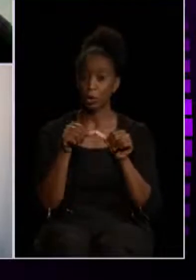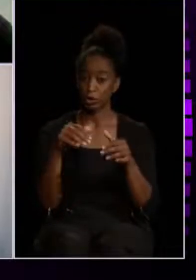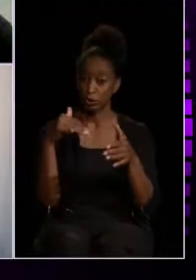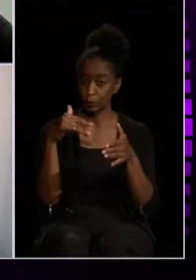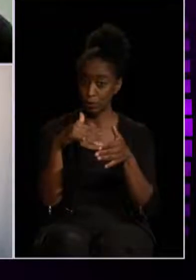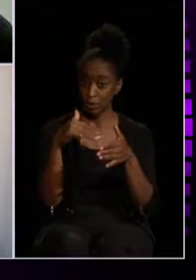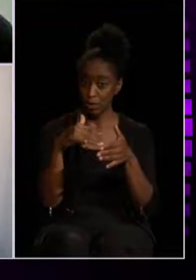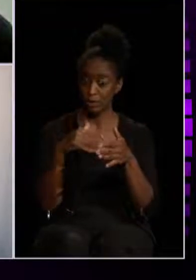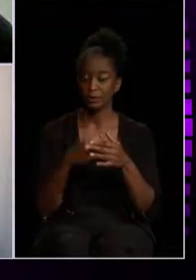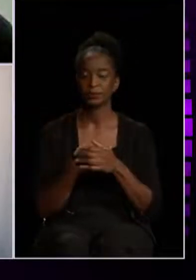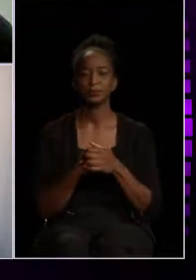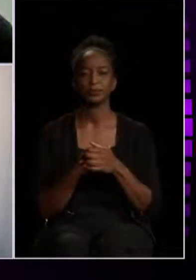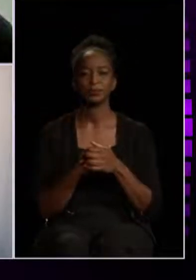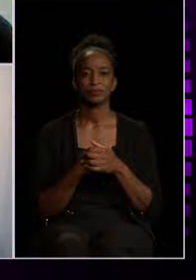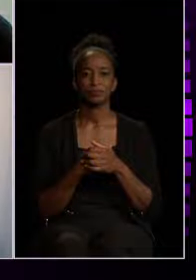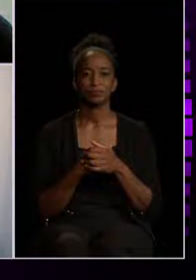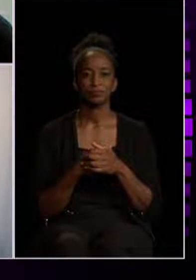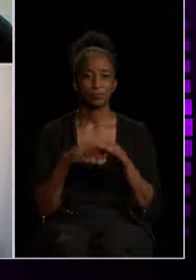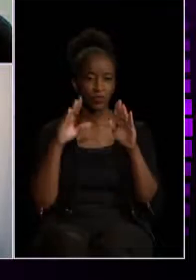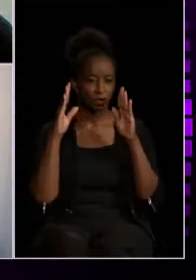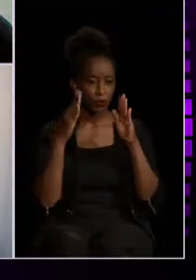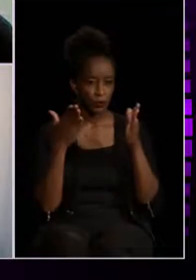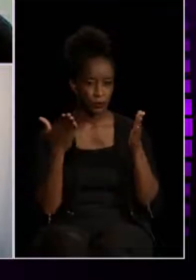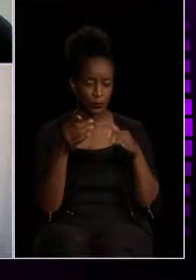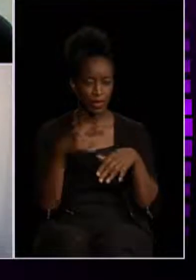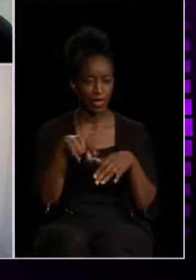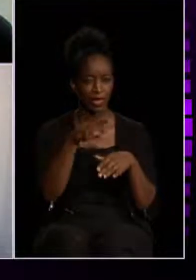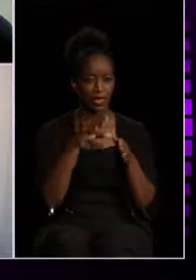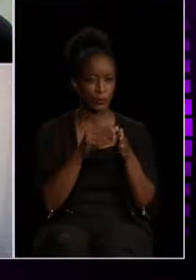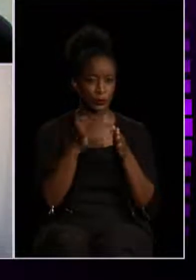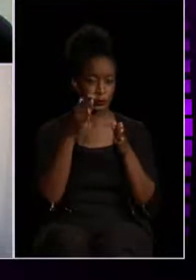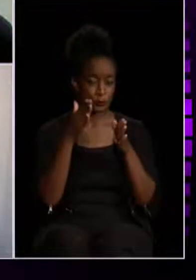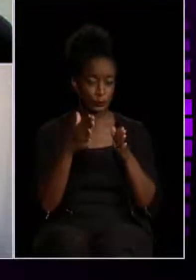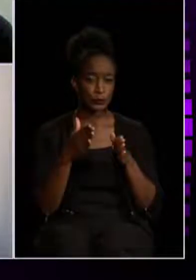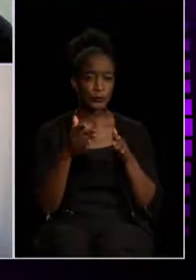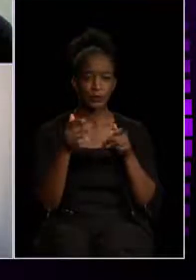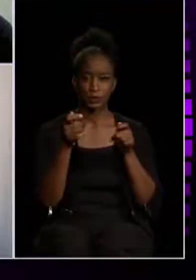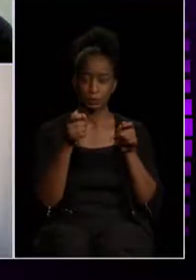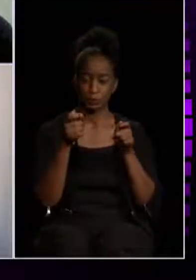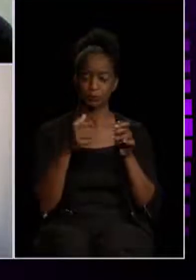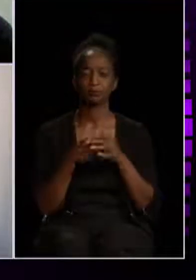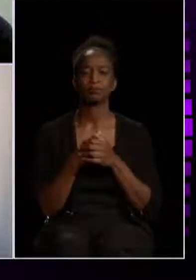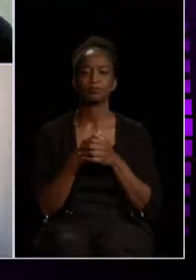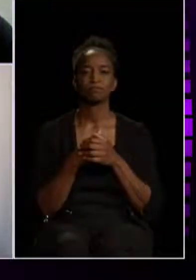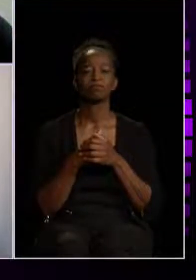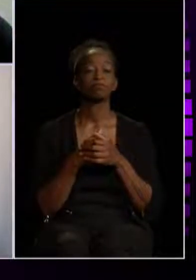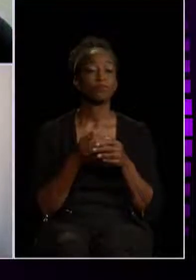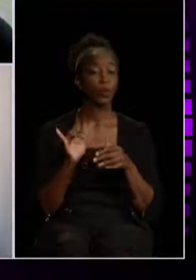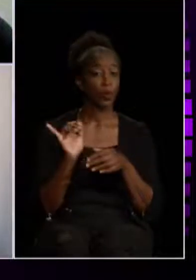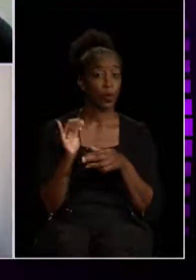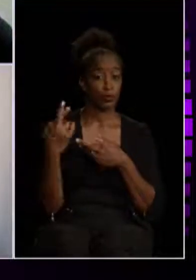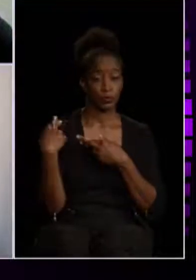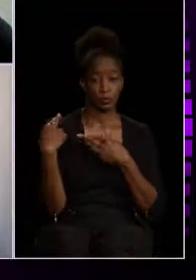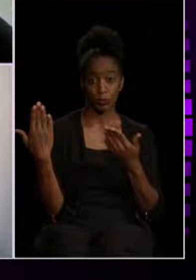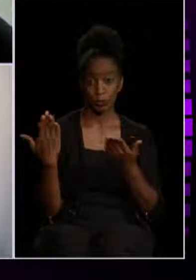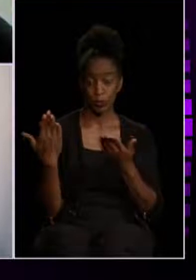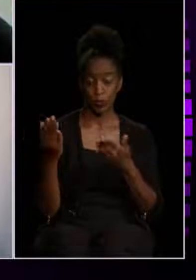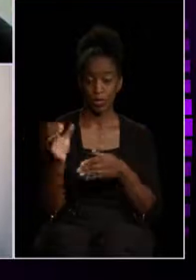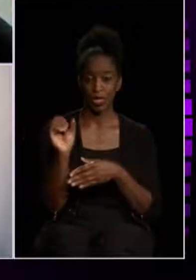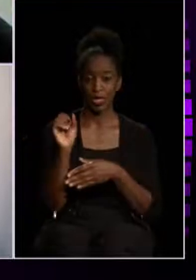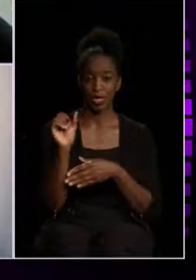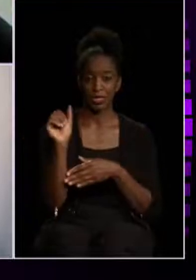education with a focus on student administration. In addition to that, she's a SAT facilitator, tutor, and